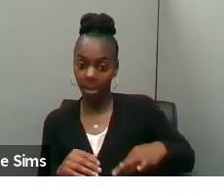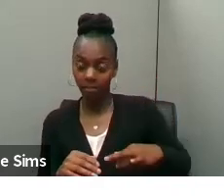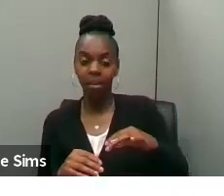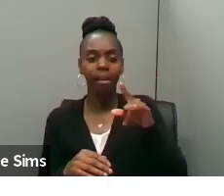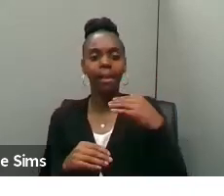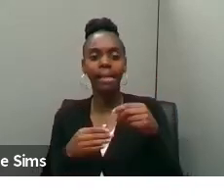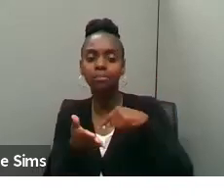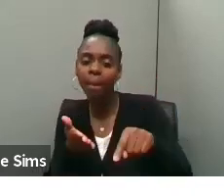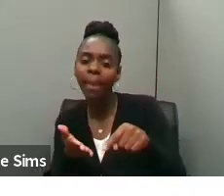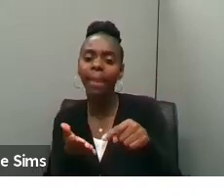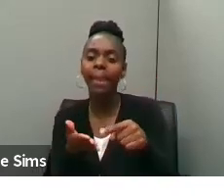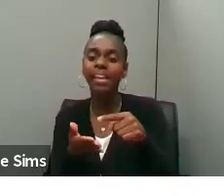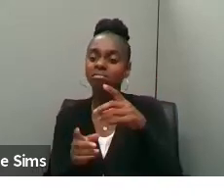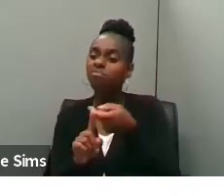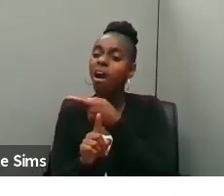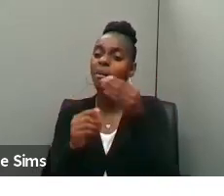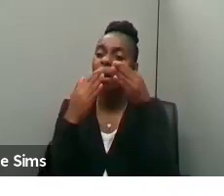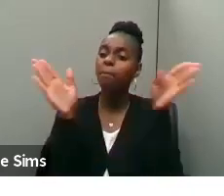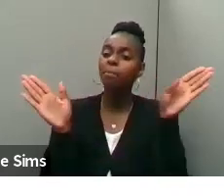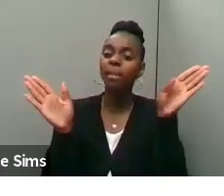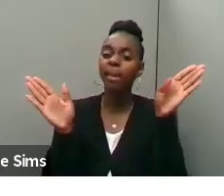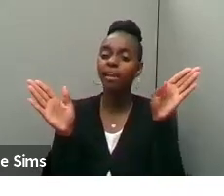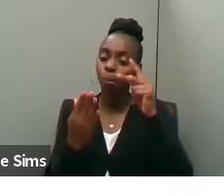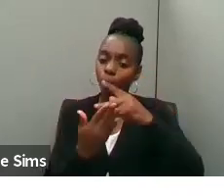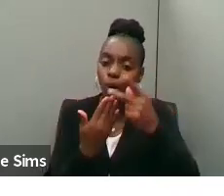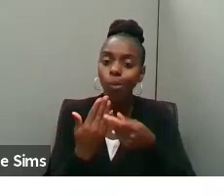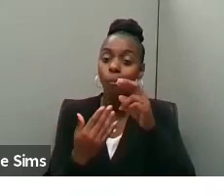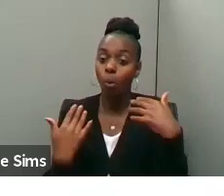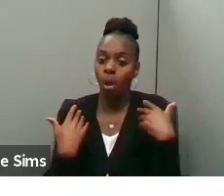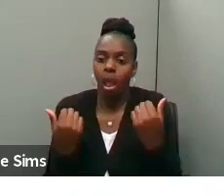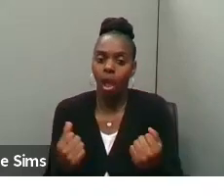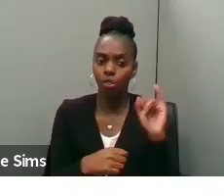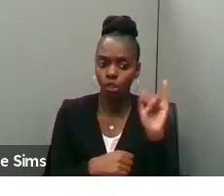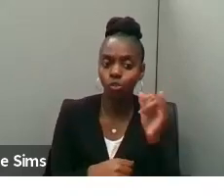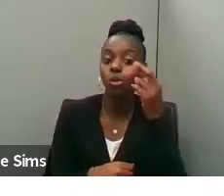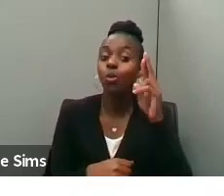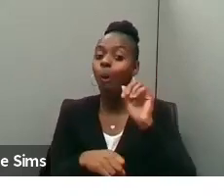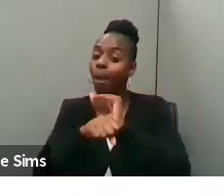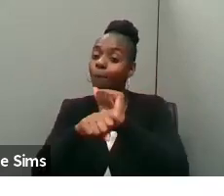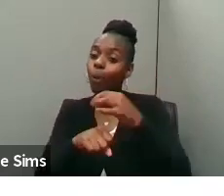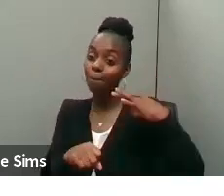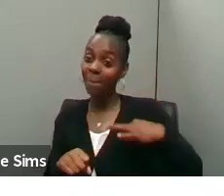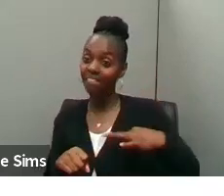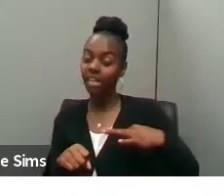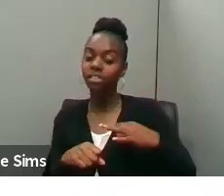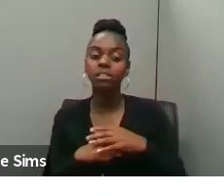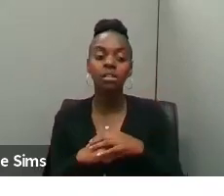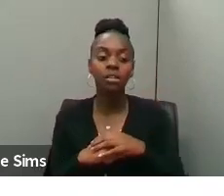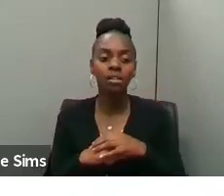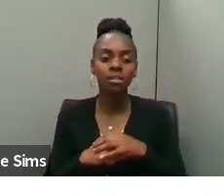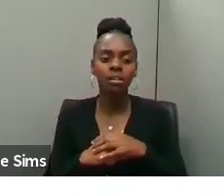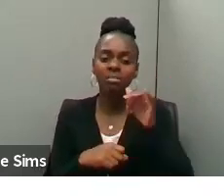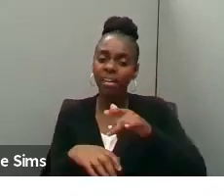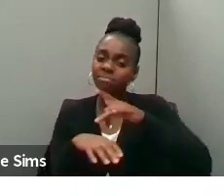in part by a public program, health insurance, or employee benefits. It must be available at the time needed to